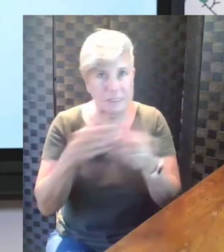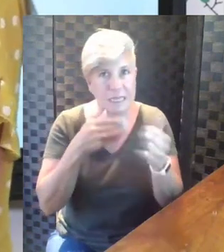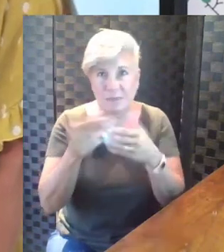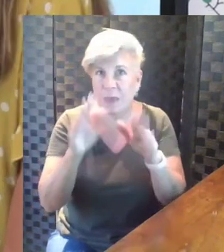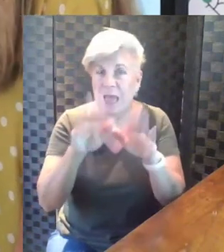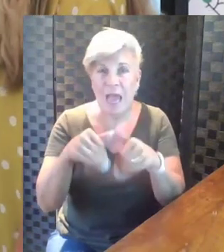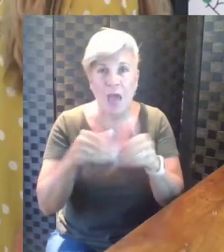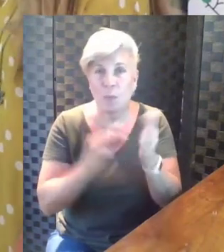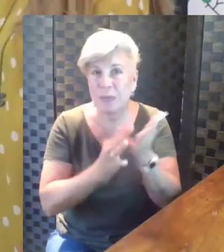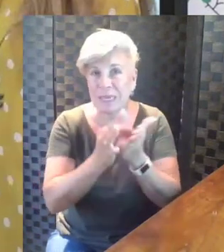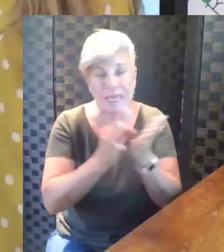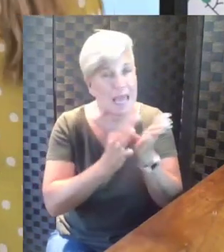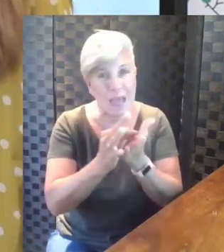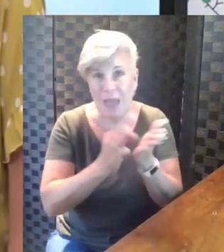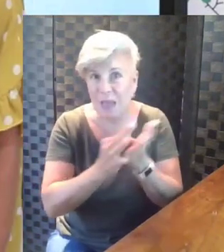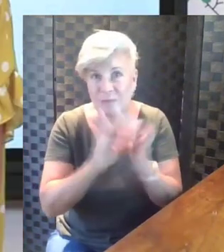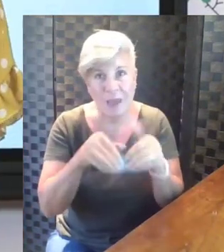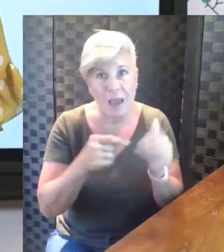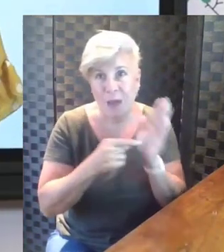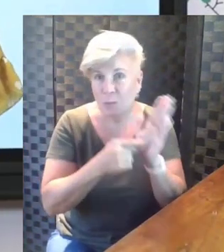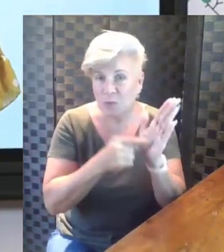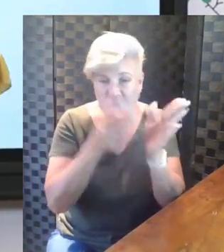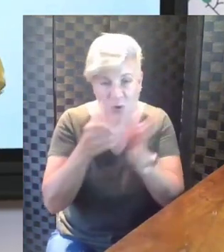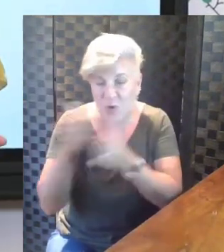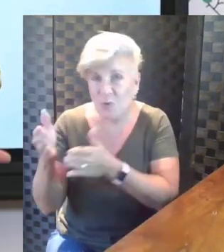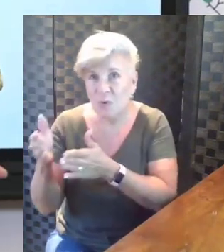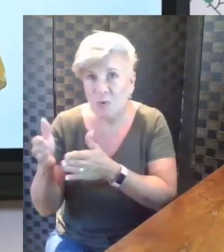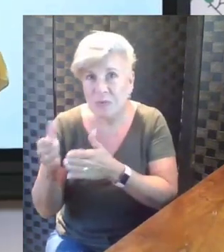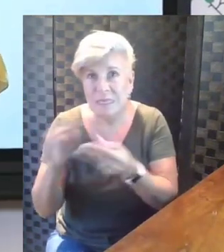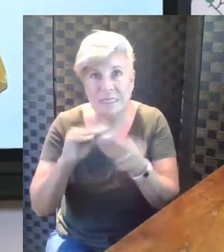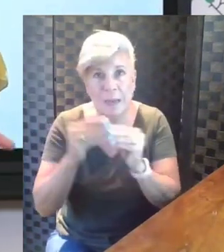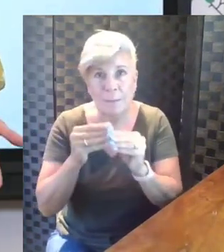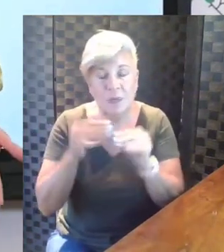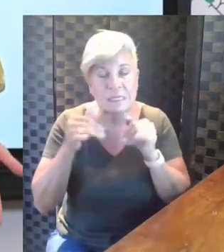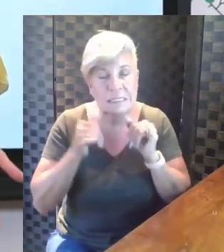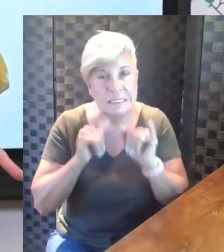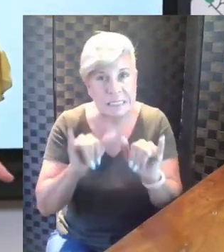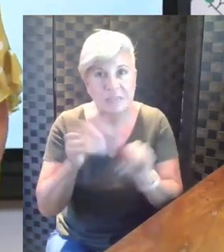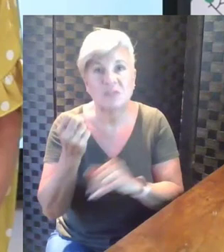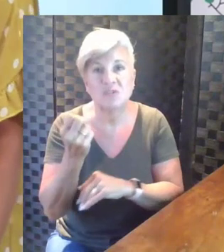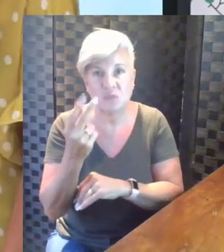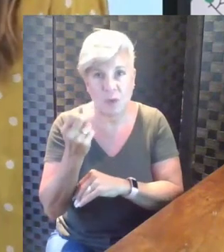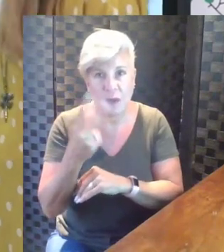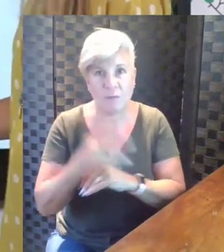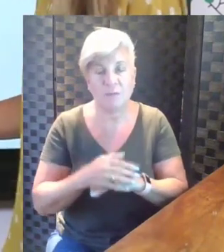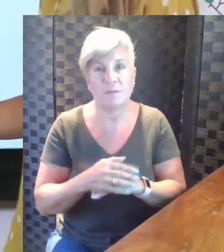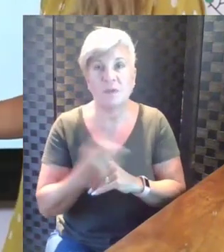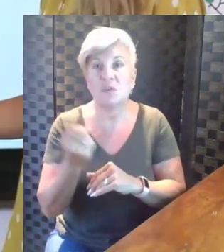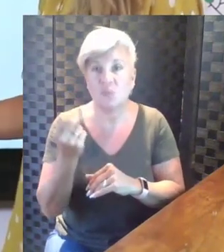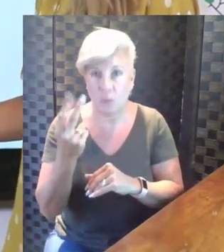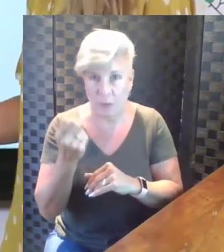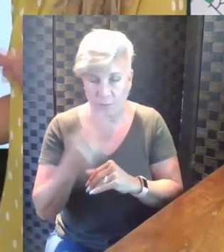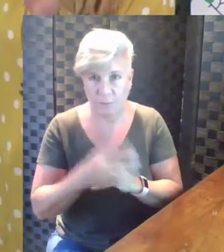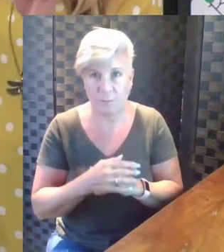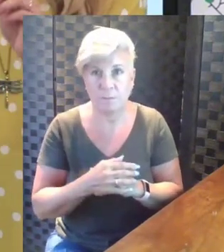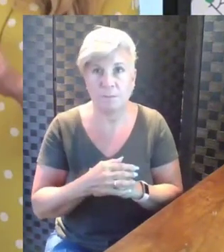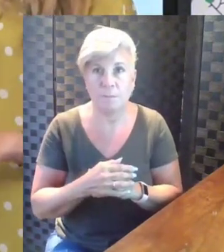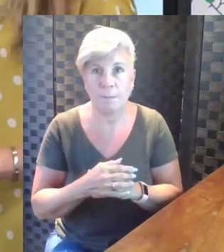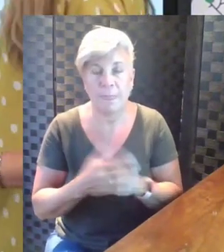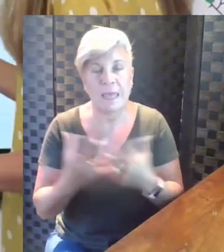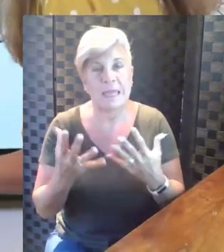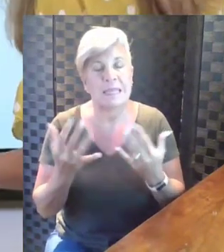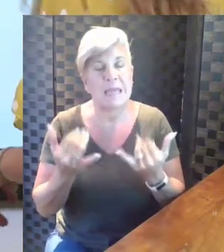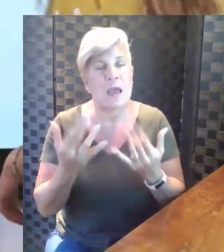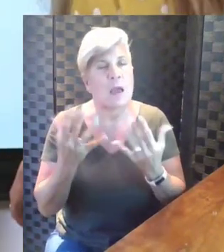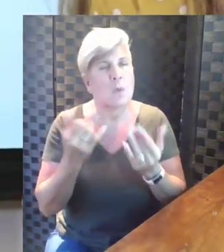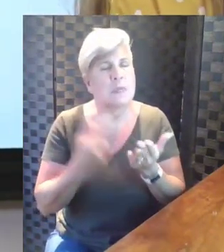matter how we counted this or how we arranged them, the number was still 12. And that's what I have here. Now I